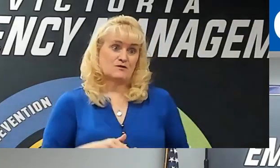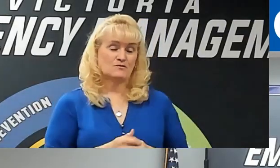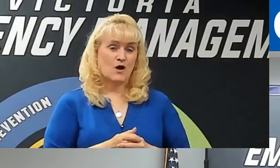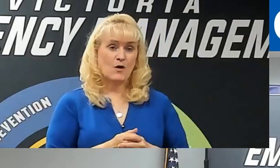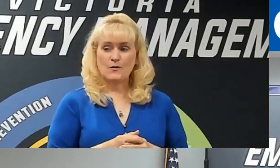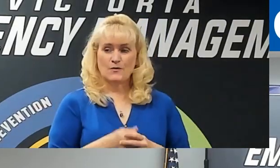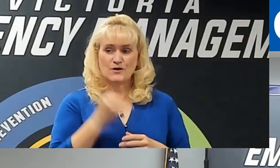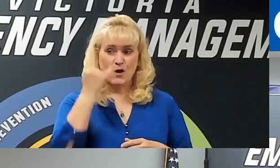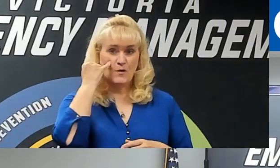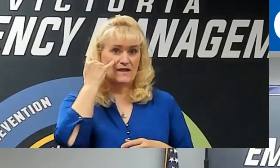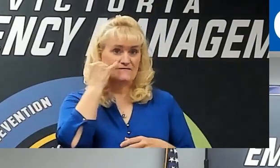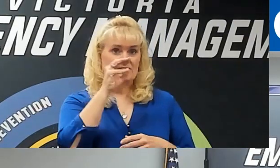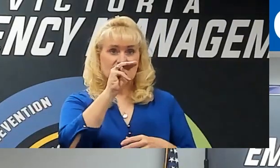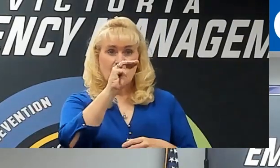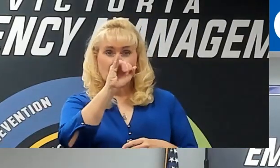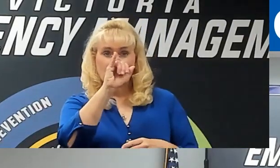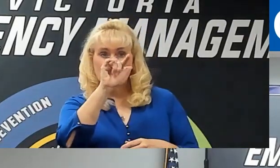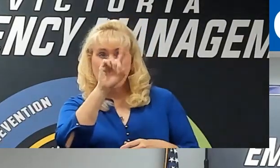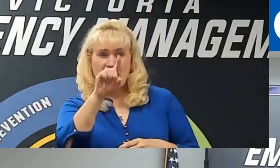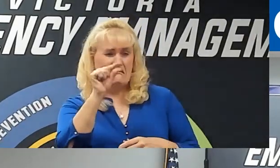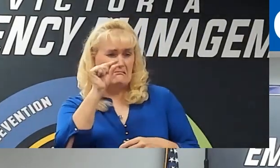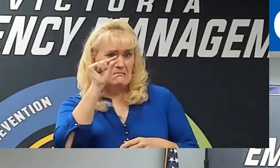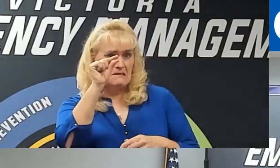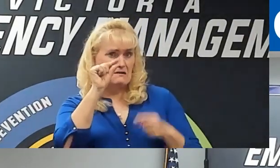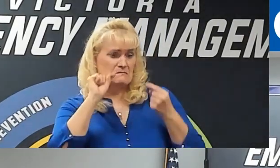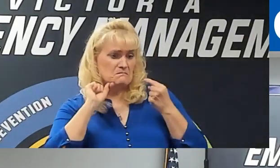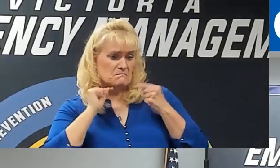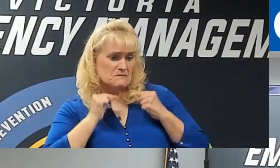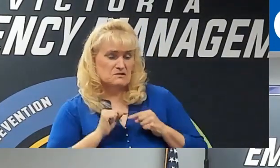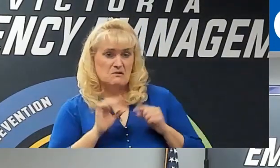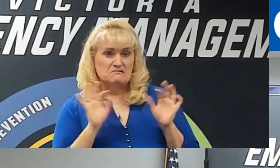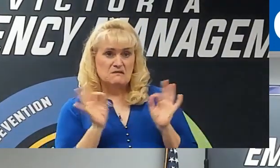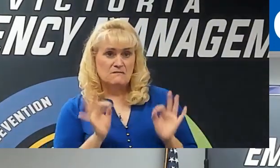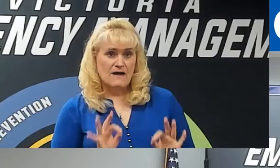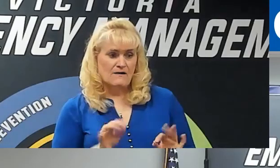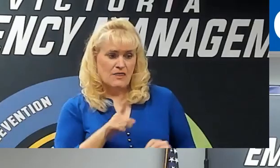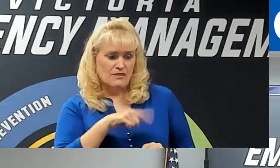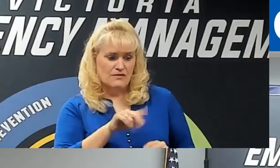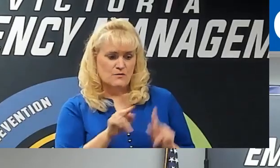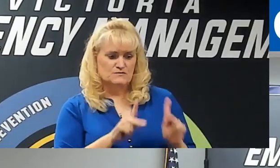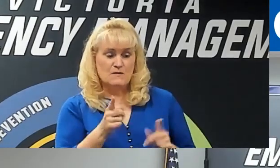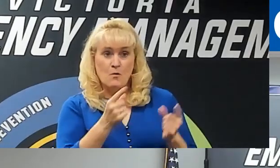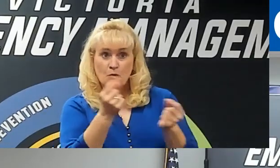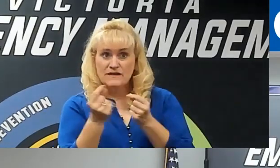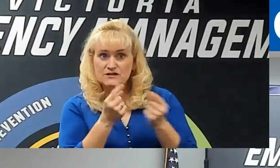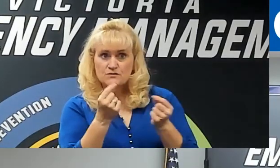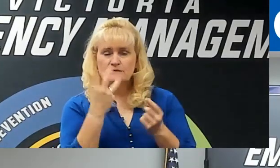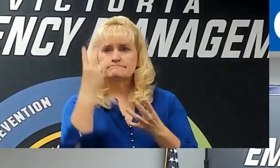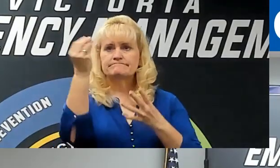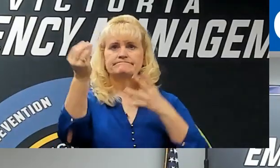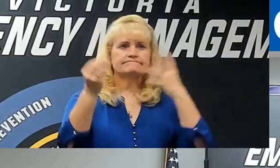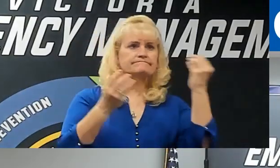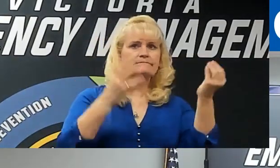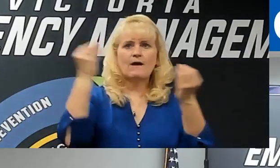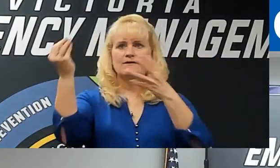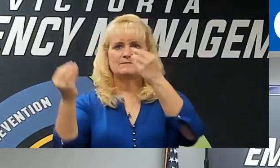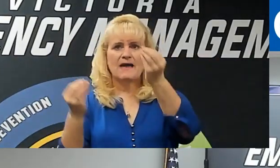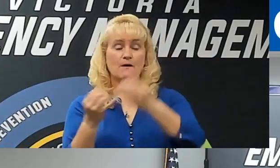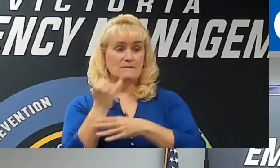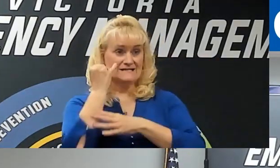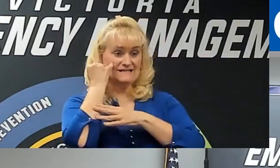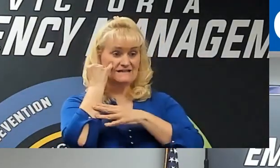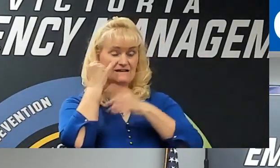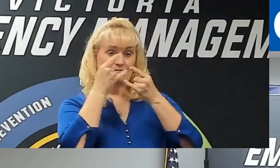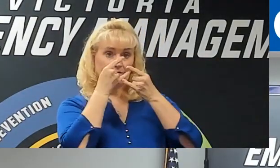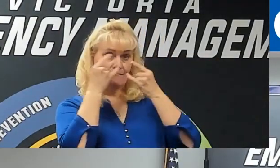If it's mild like that, but the problem is that those people are still out and about. So if they'd have been wearing a mask, or the other